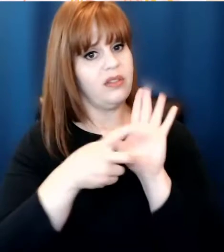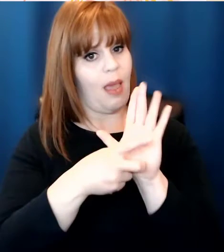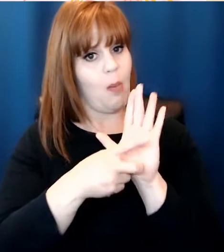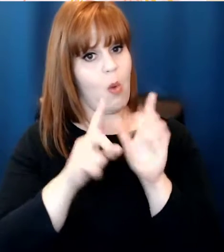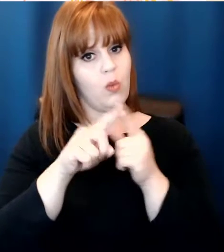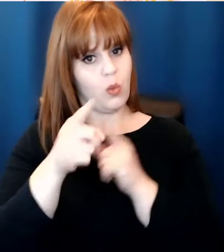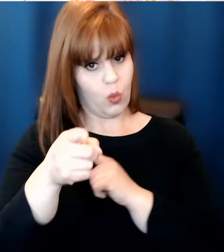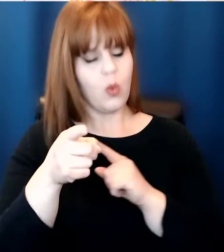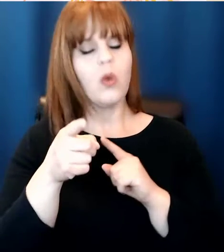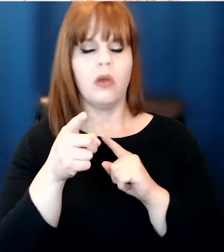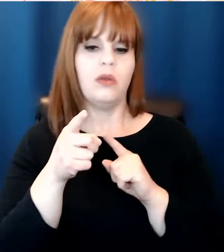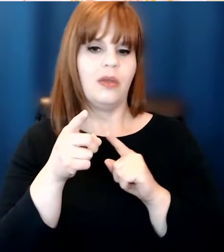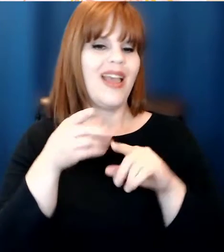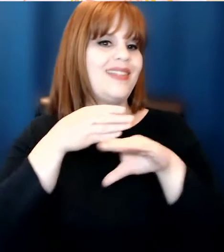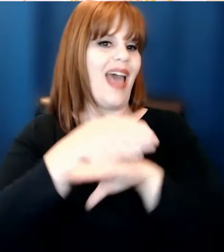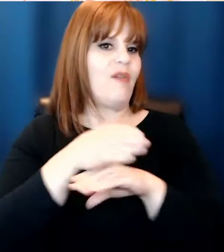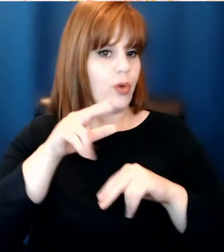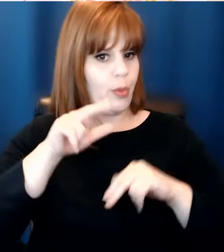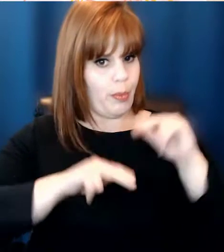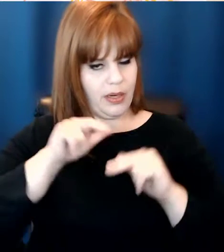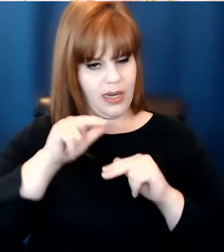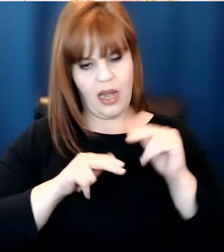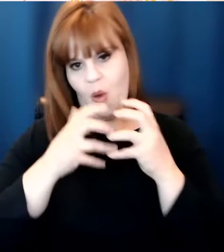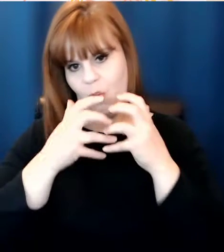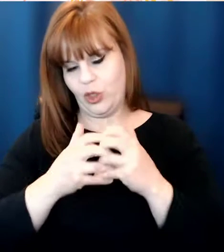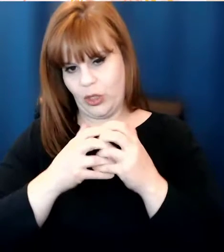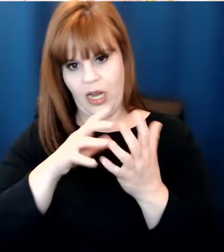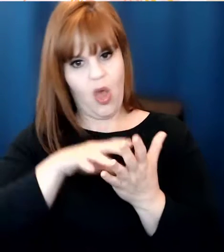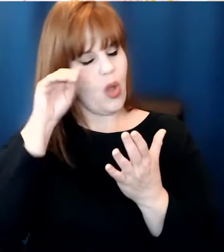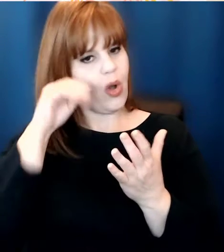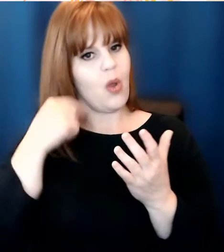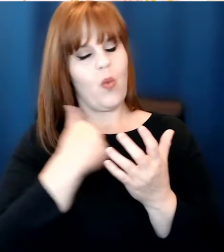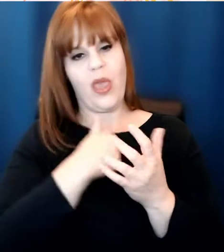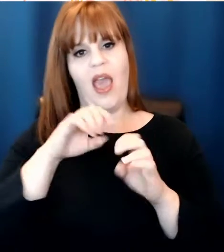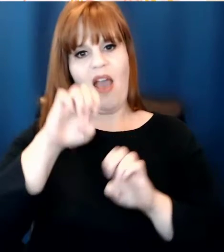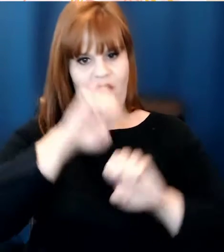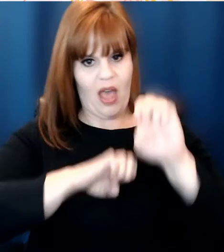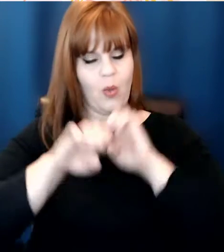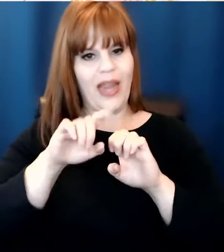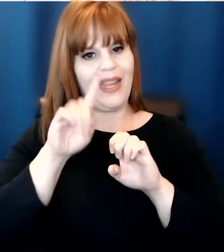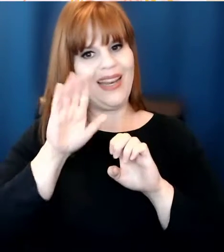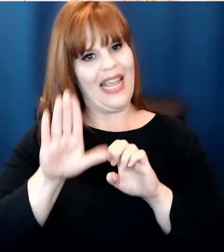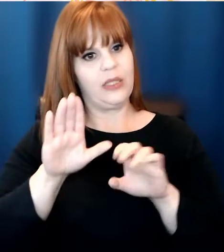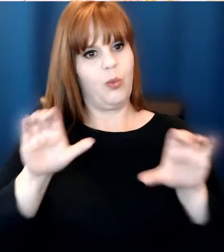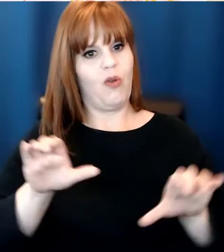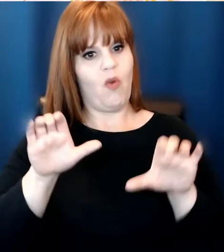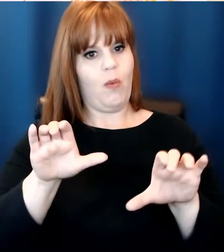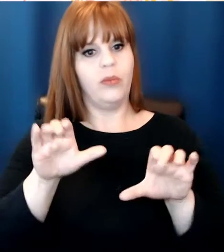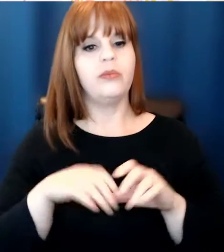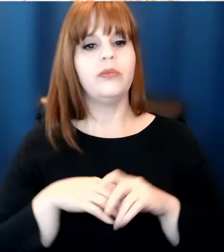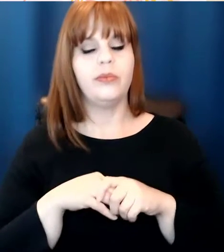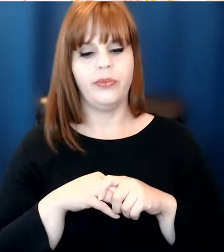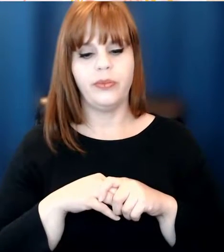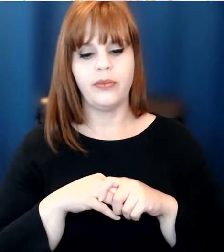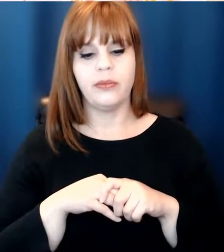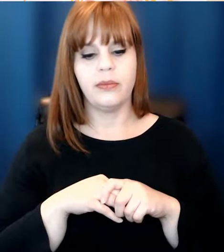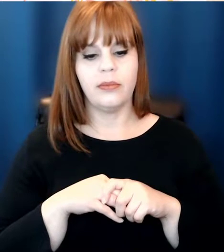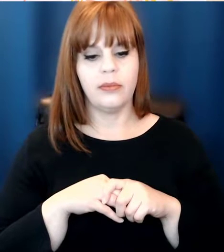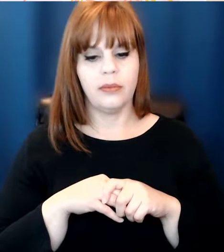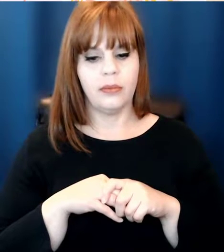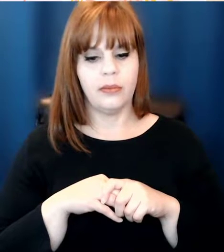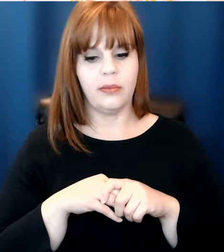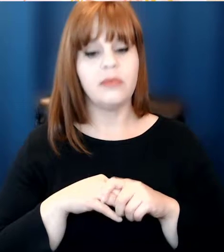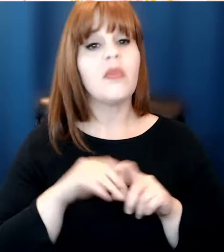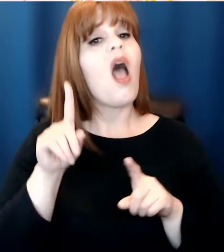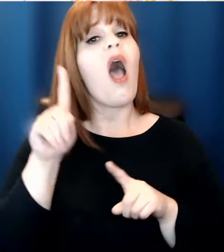based, after building our machine learning, we evaluated its performance. Hey guys,